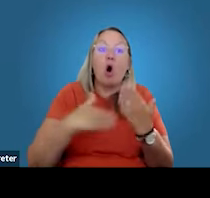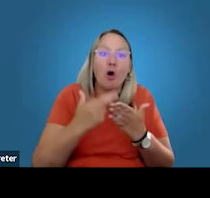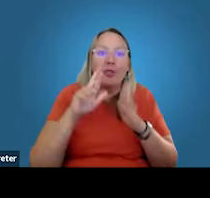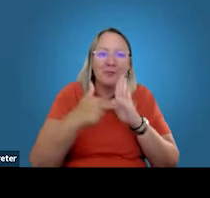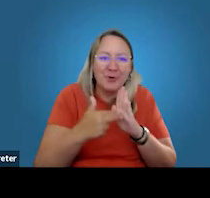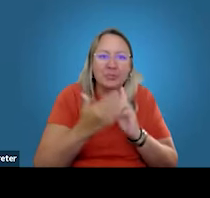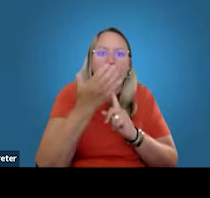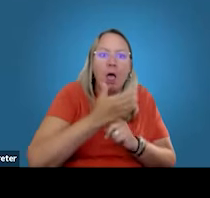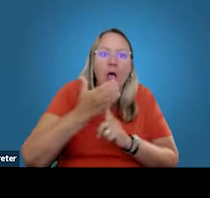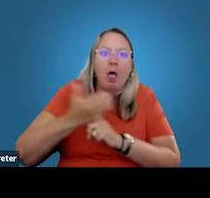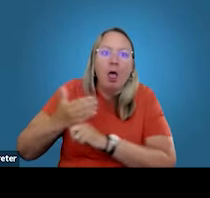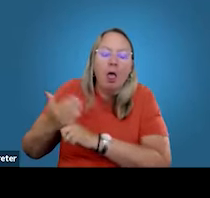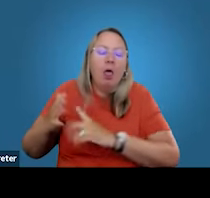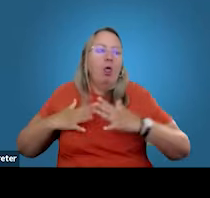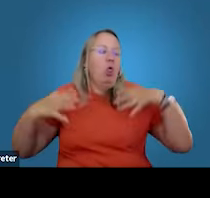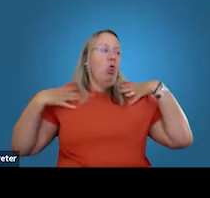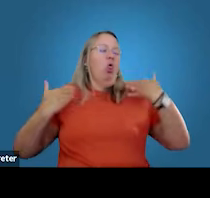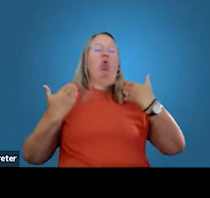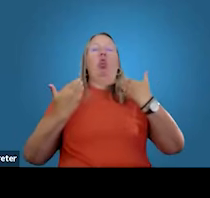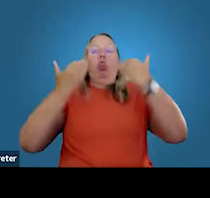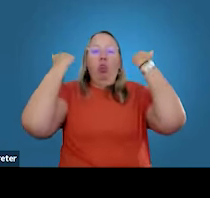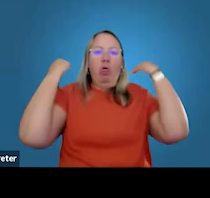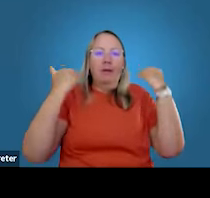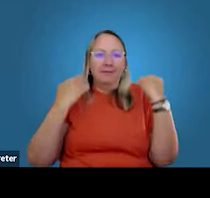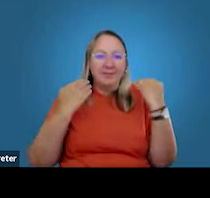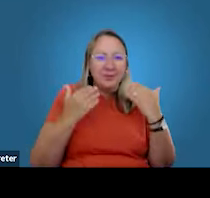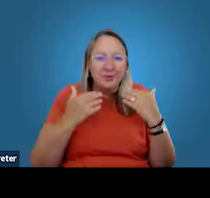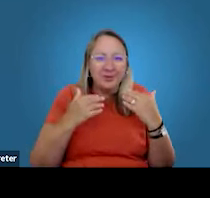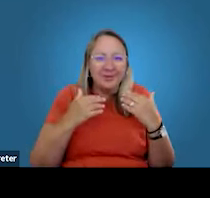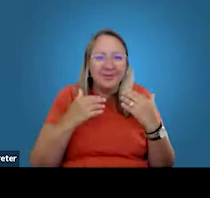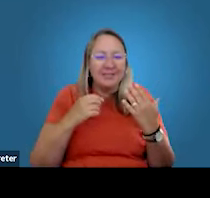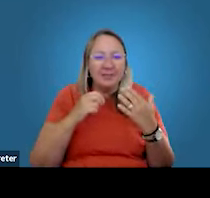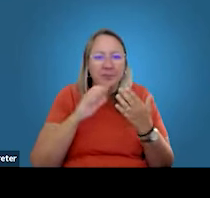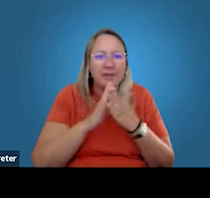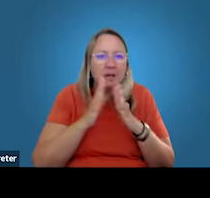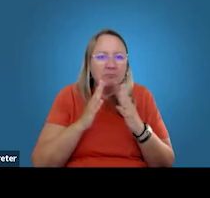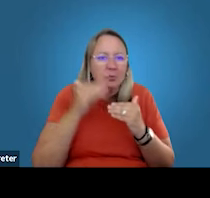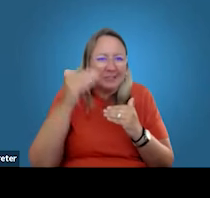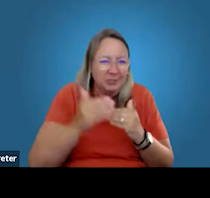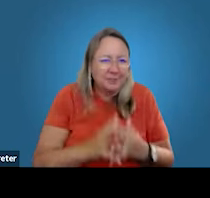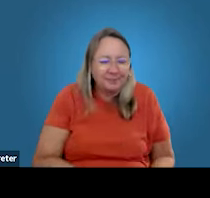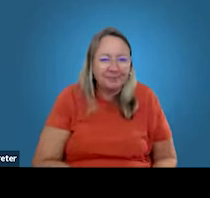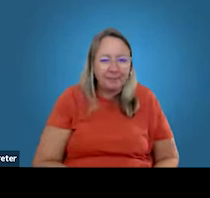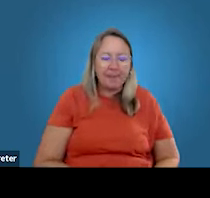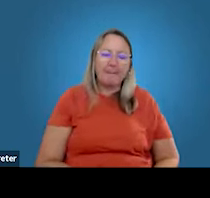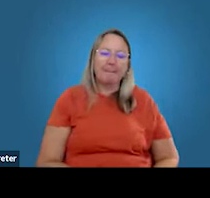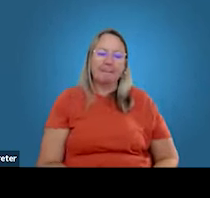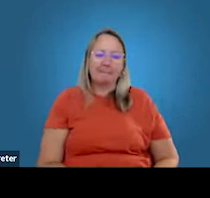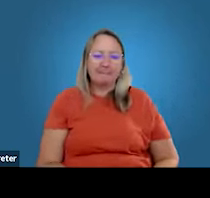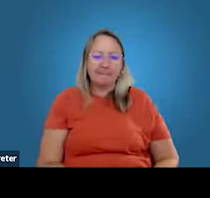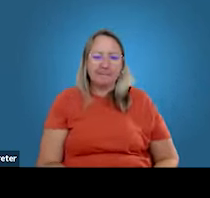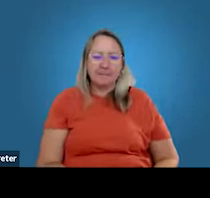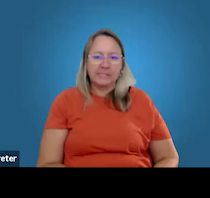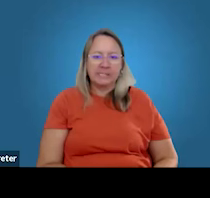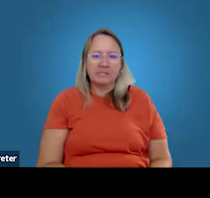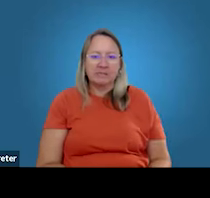feel confused to your audience. You're not clearly communicating. Lots of supporters and unifiers going alongside, fixer and